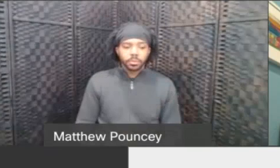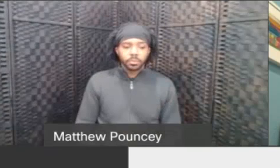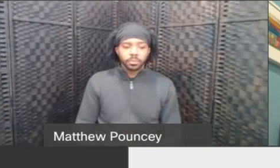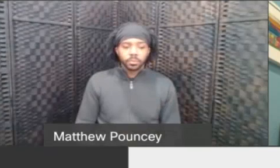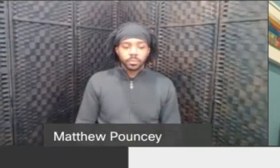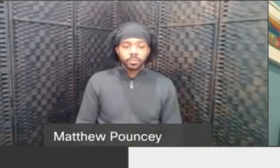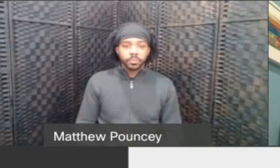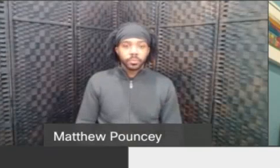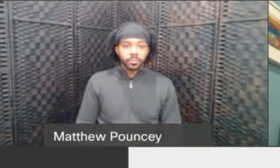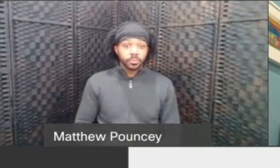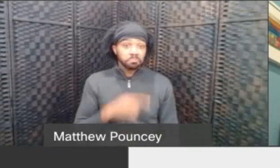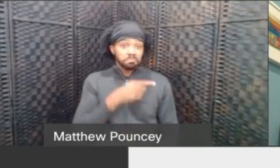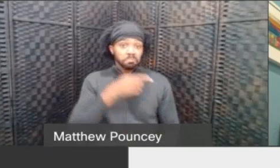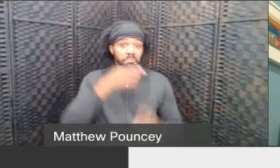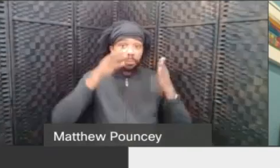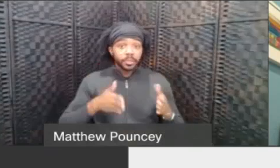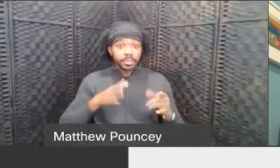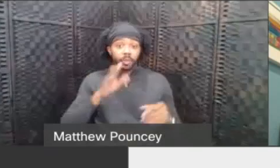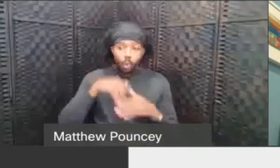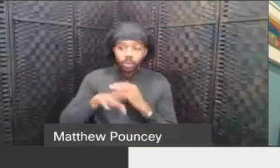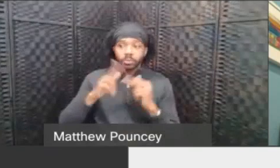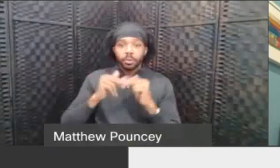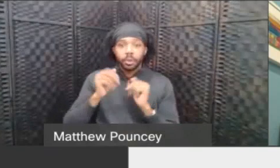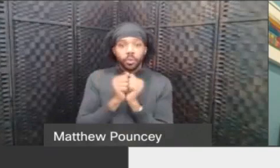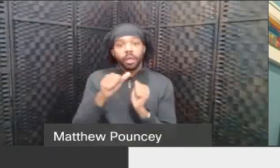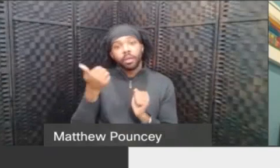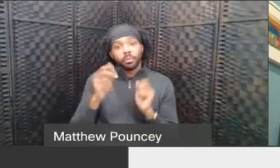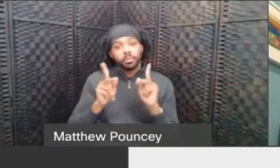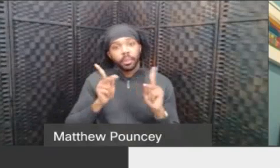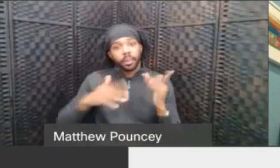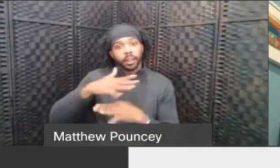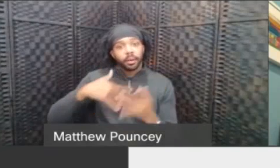If a person is in a building with other people,